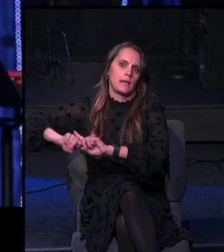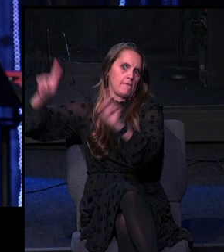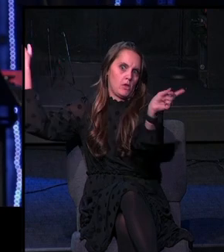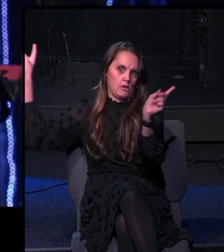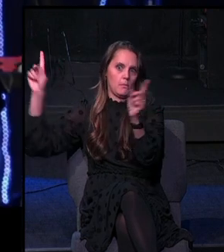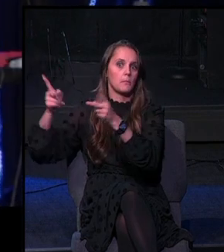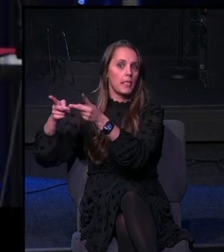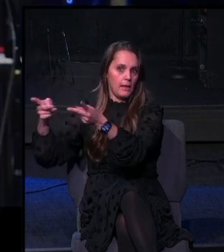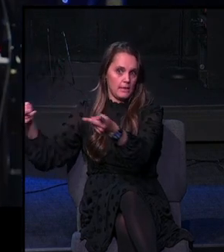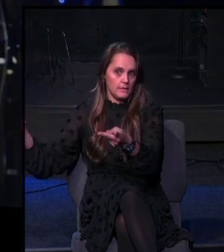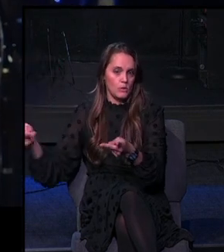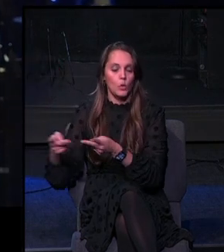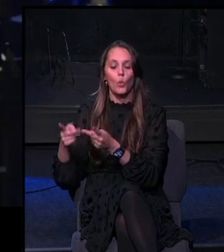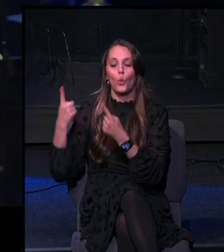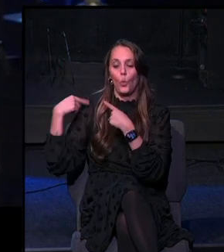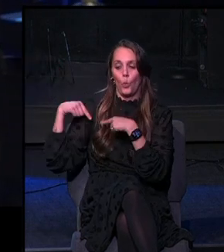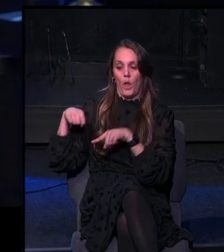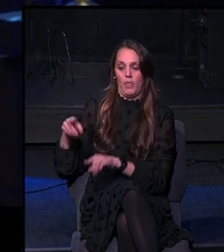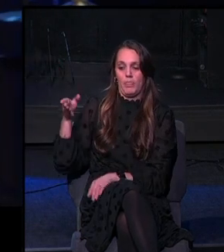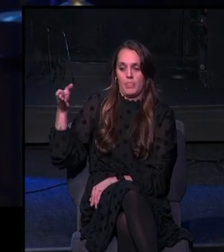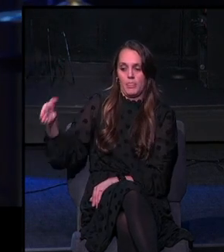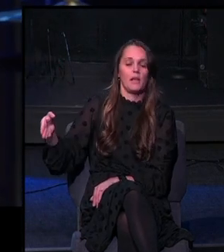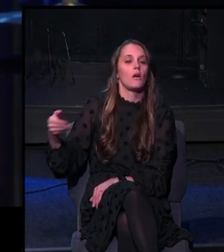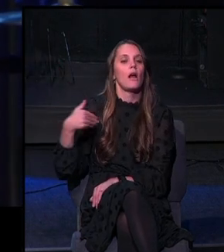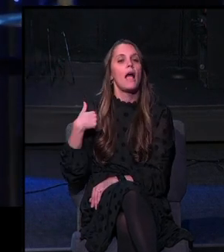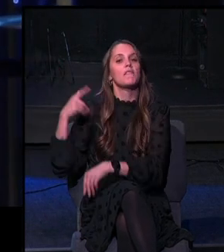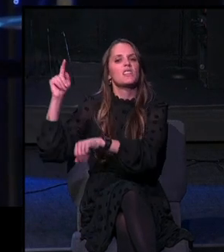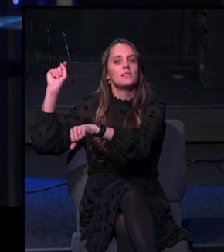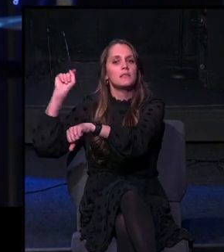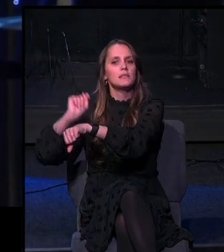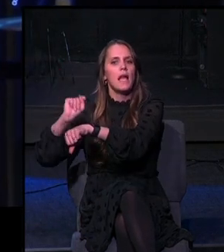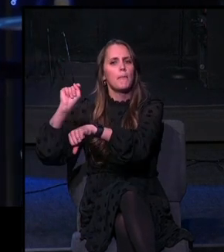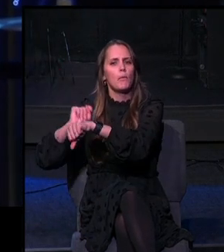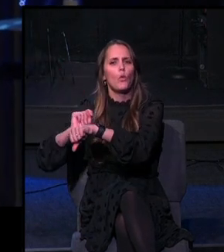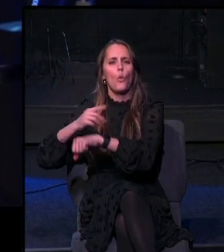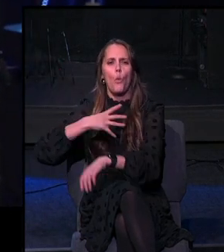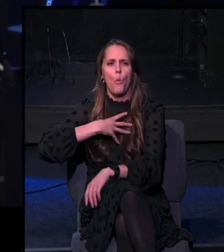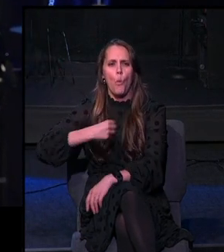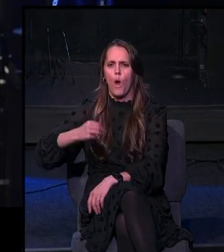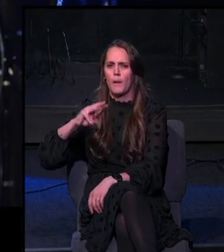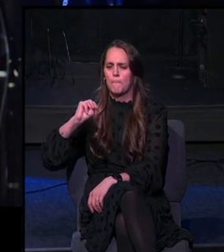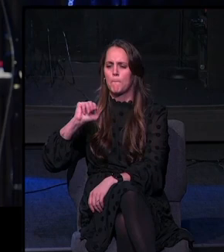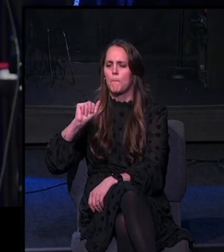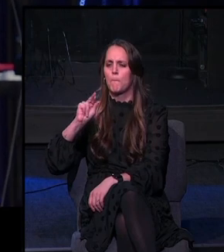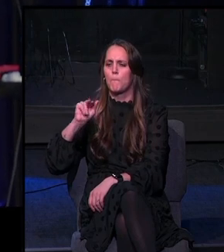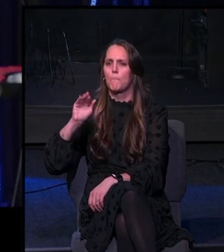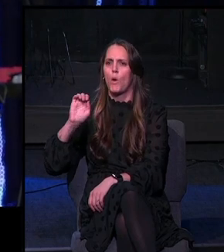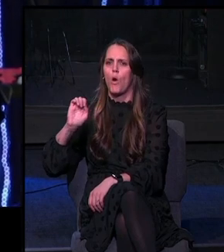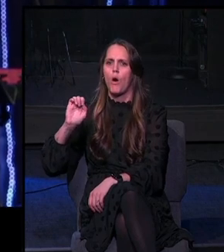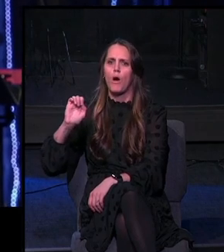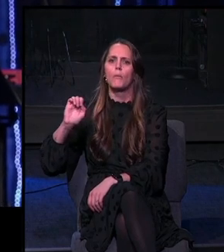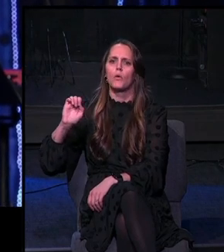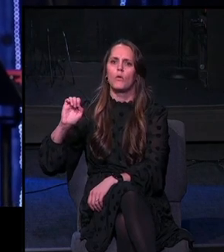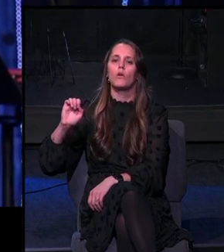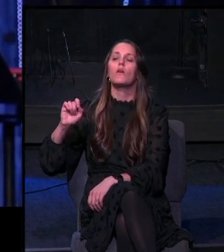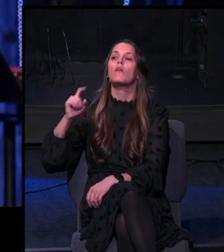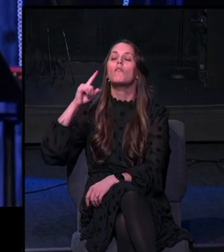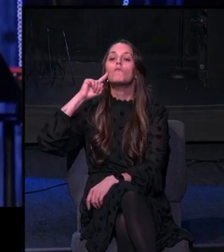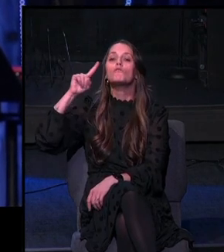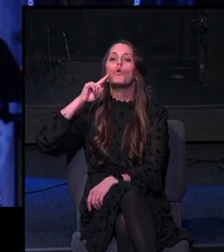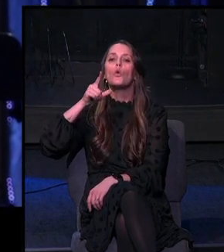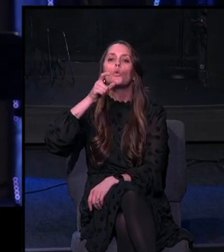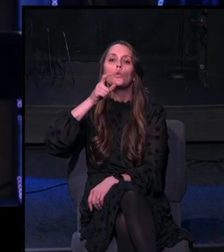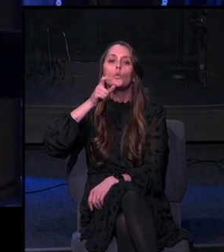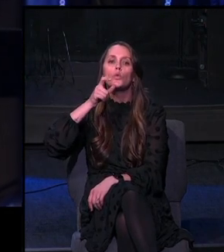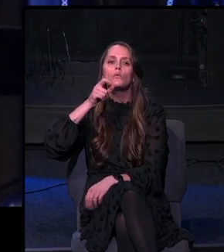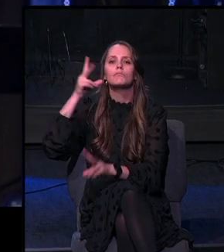in that place that he was there, there was this great temple of white marble built to the godhead of Caesar. And it's